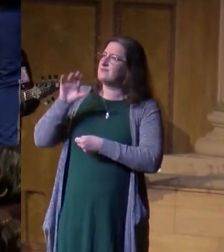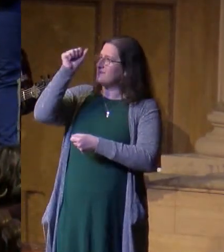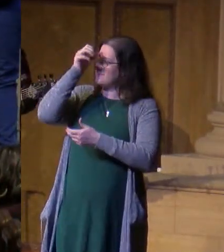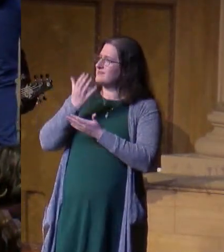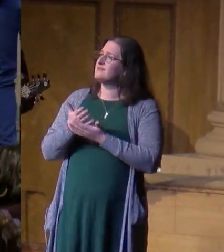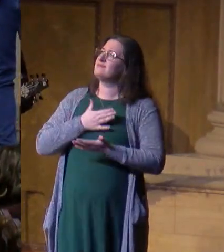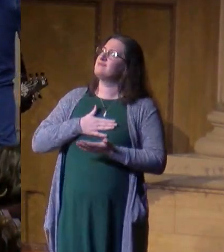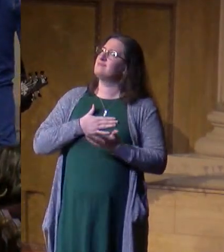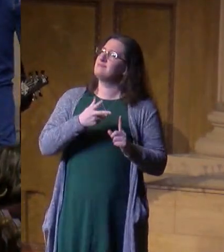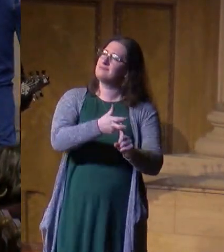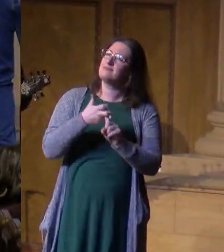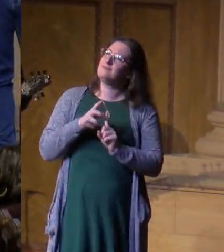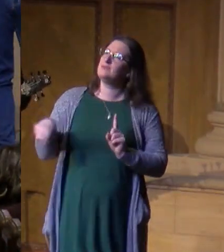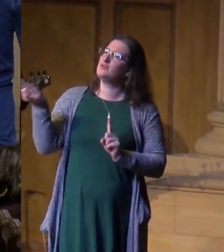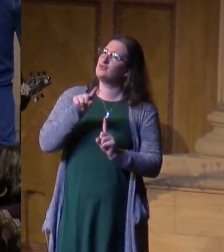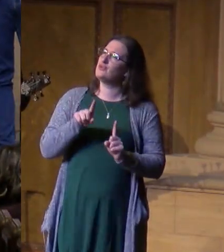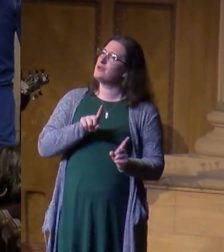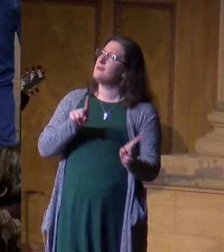yourself tonight and give them faith.